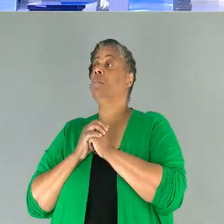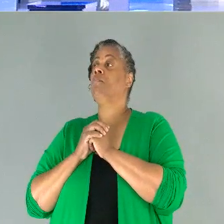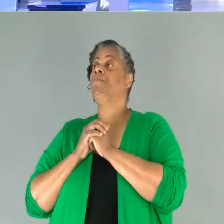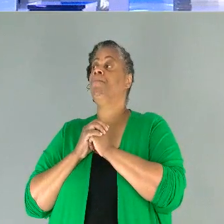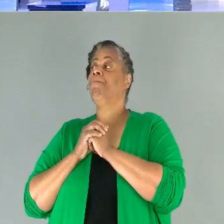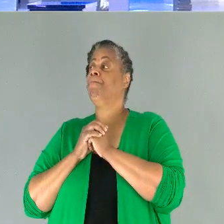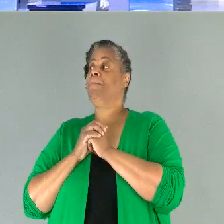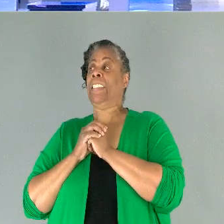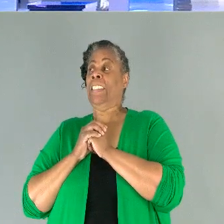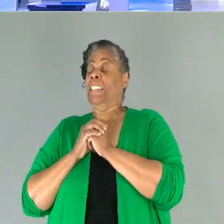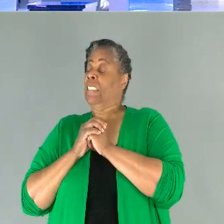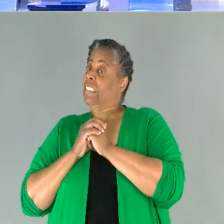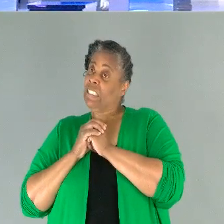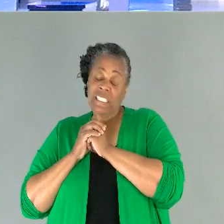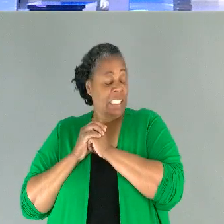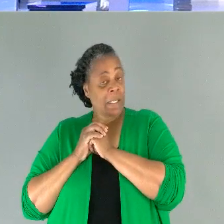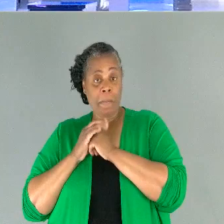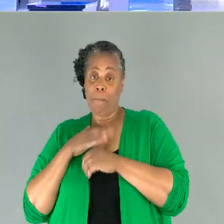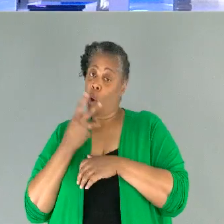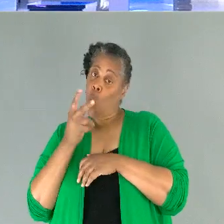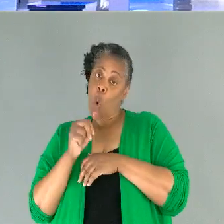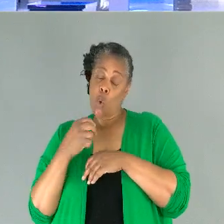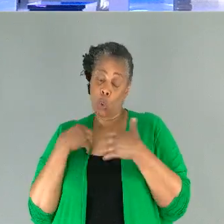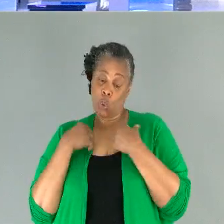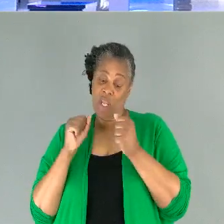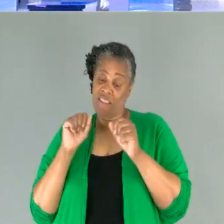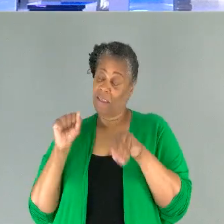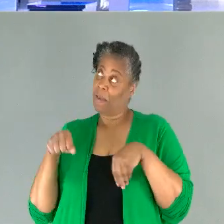I don't know if I can do this in my own strength.